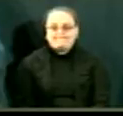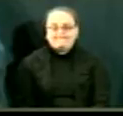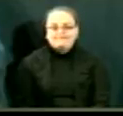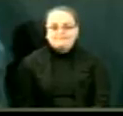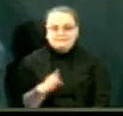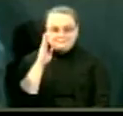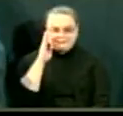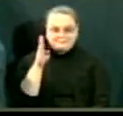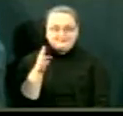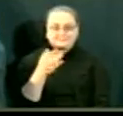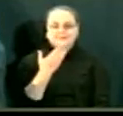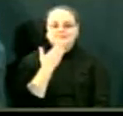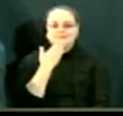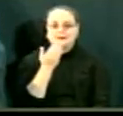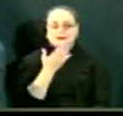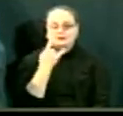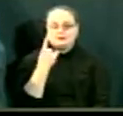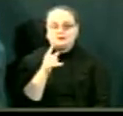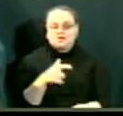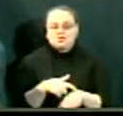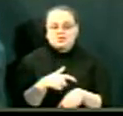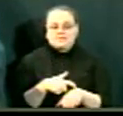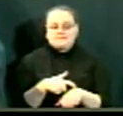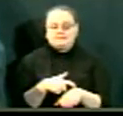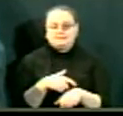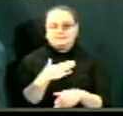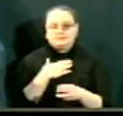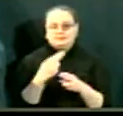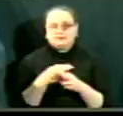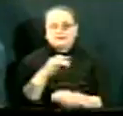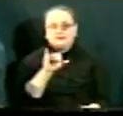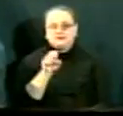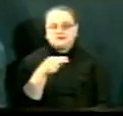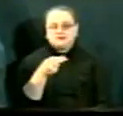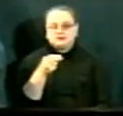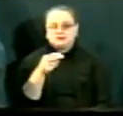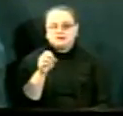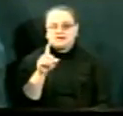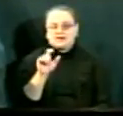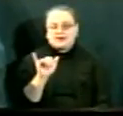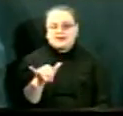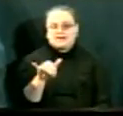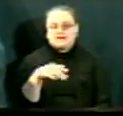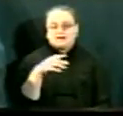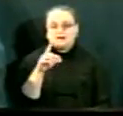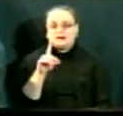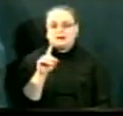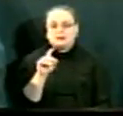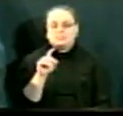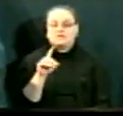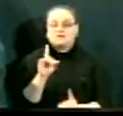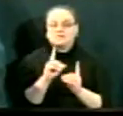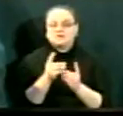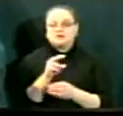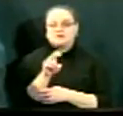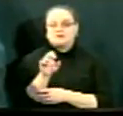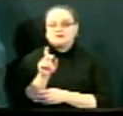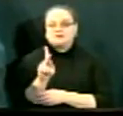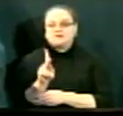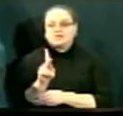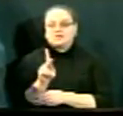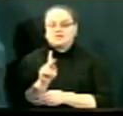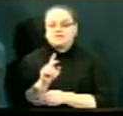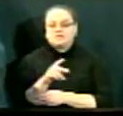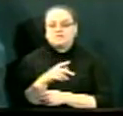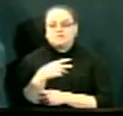Hello. Thank you, everyone, for your time. My name is Josh Hunley. I'm District Vice President with VALIC, and I'm from Davidson County. All right, sir,